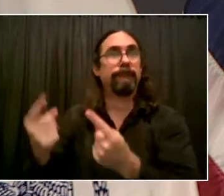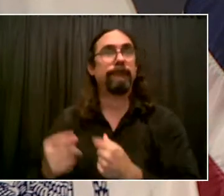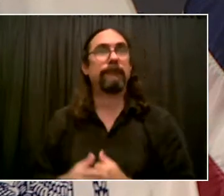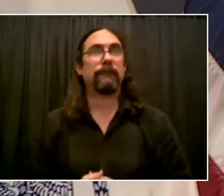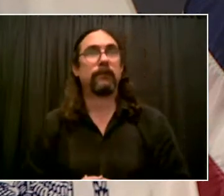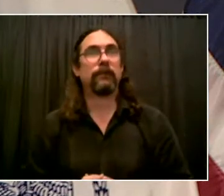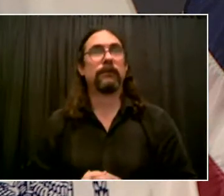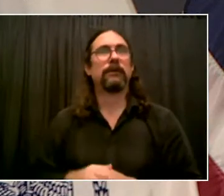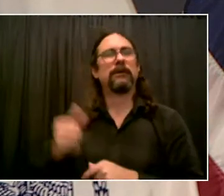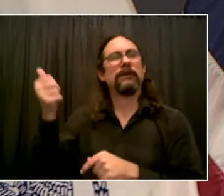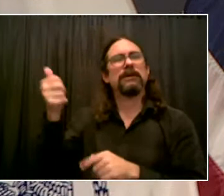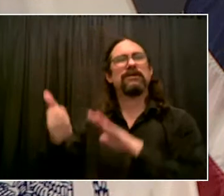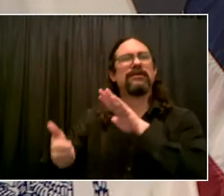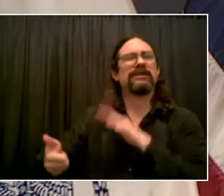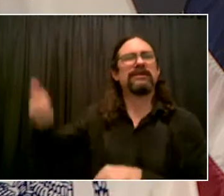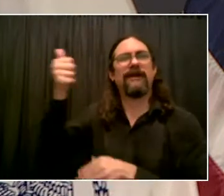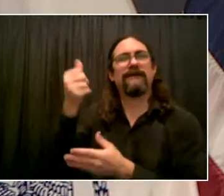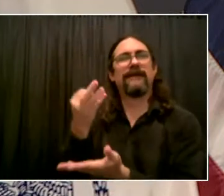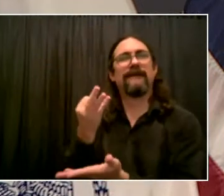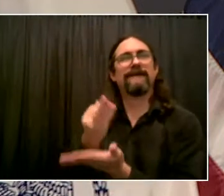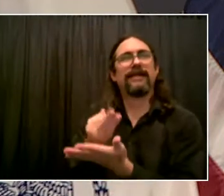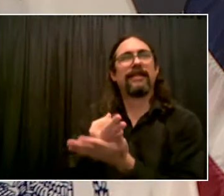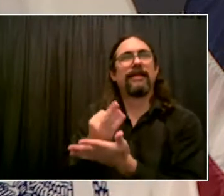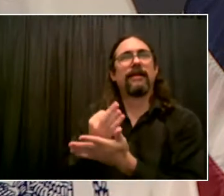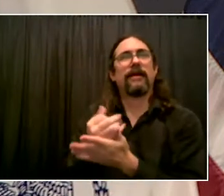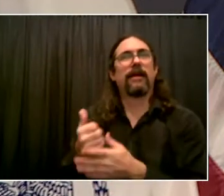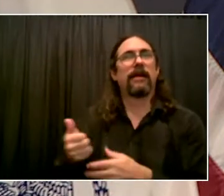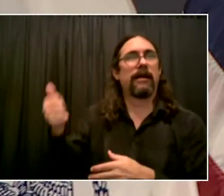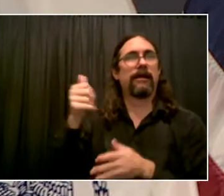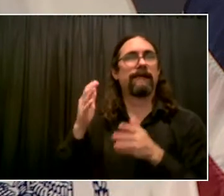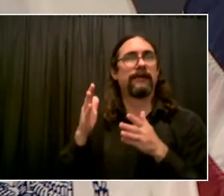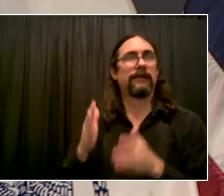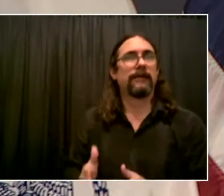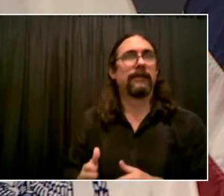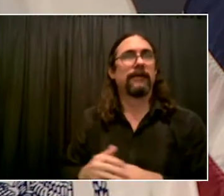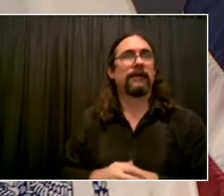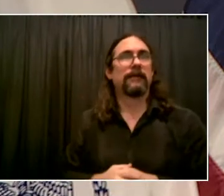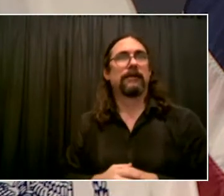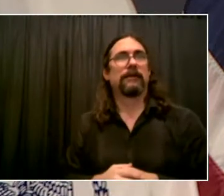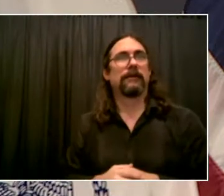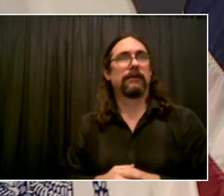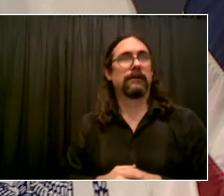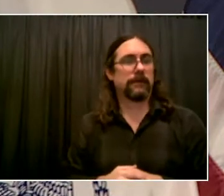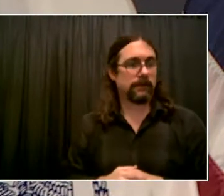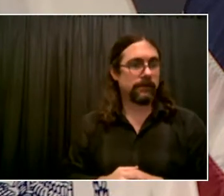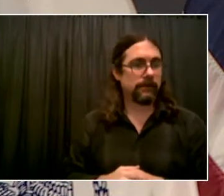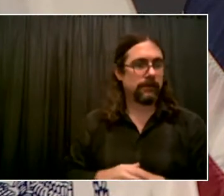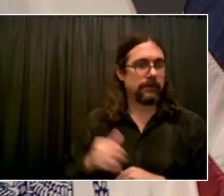and the President of the National Association of Theater Owners. My pleasure to introduce Joe Masher.